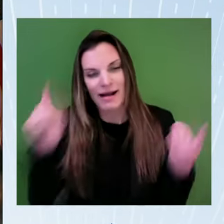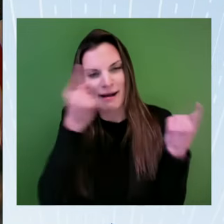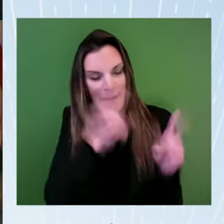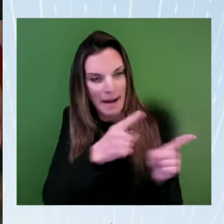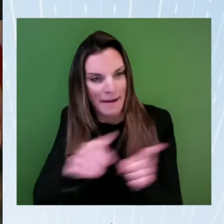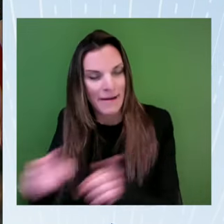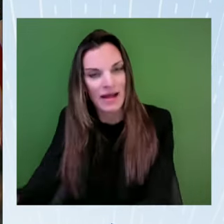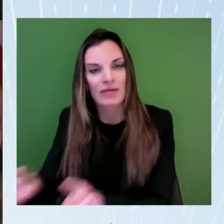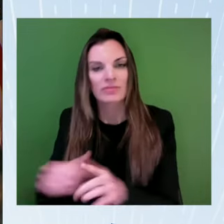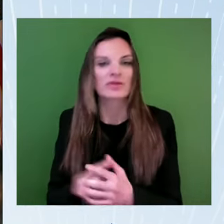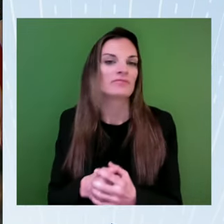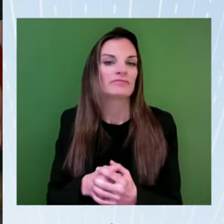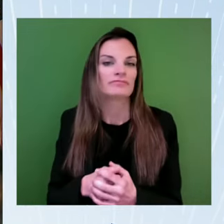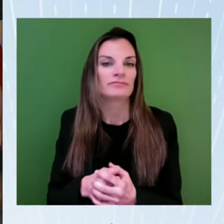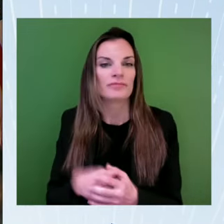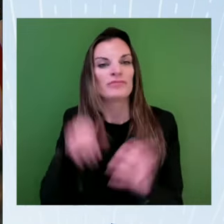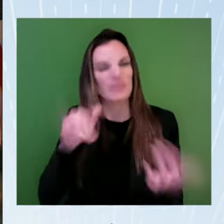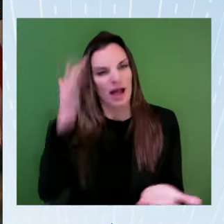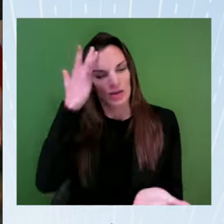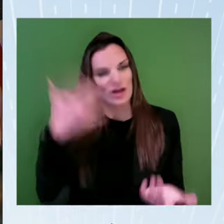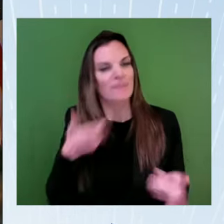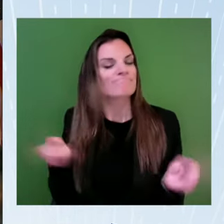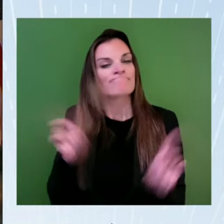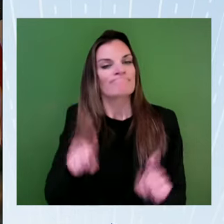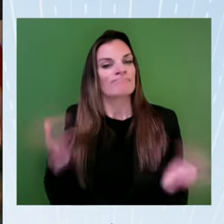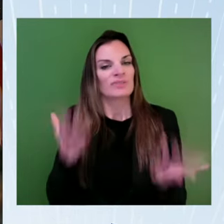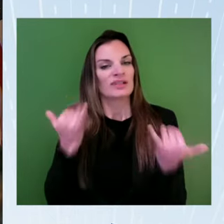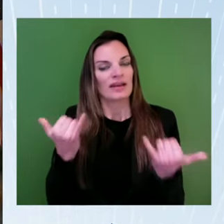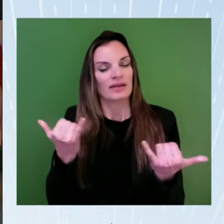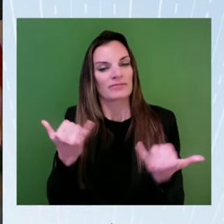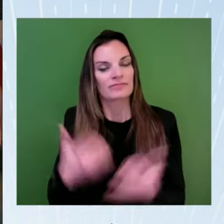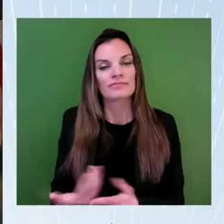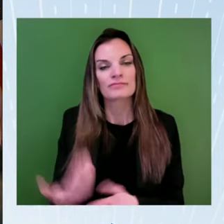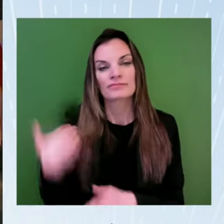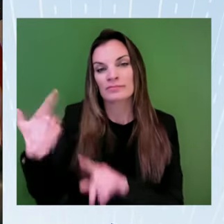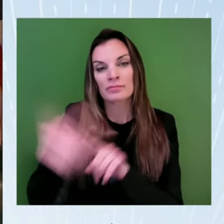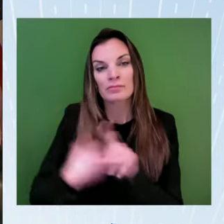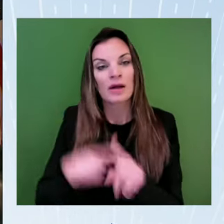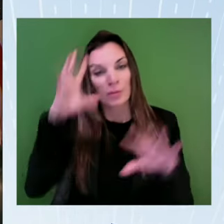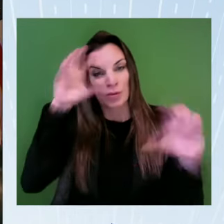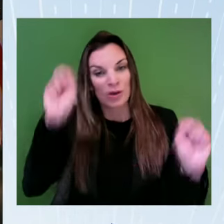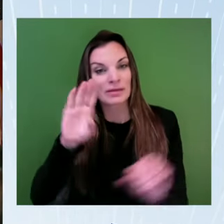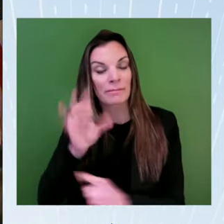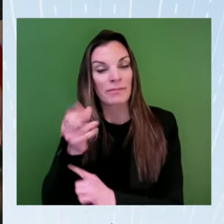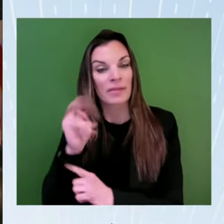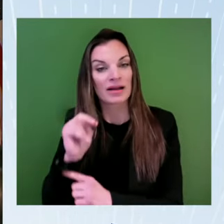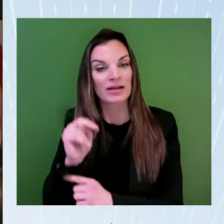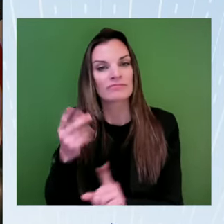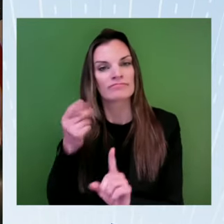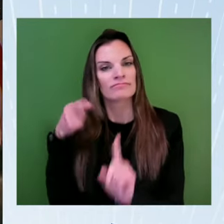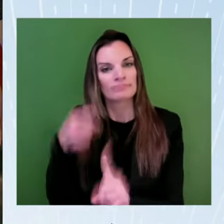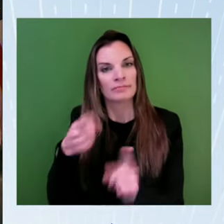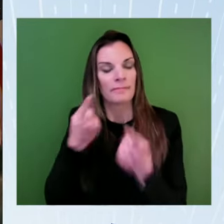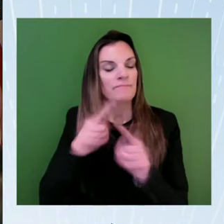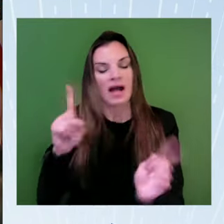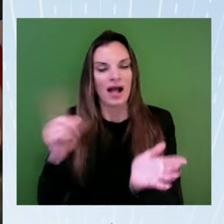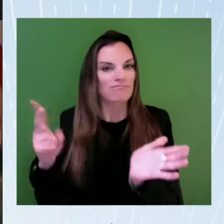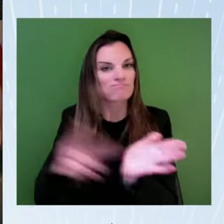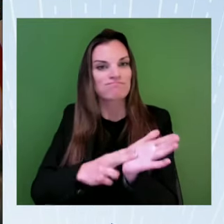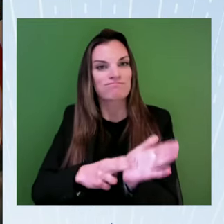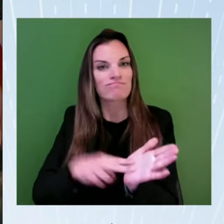the stroke of his pen, President Biden expanded access to treatment for opioid use disorder to millions of